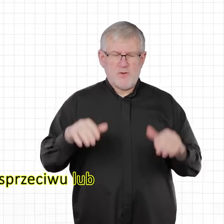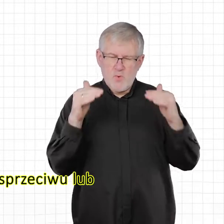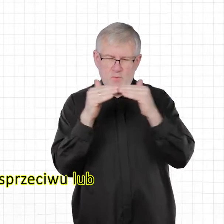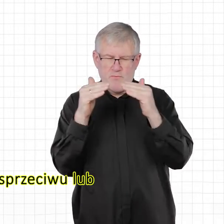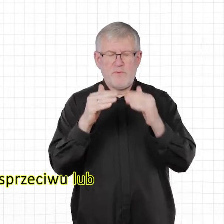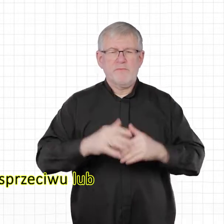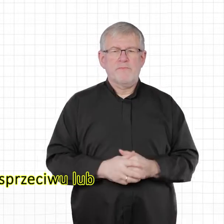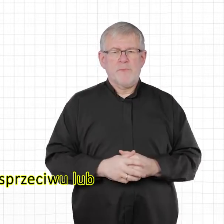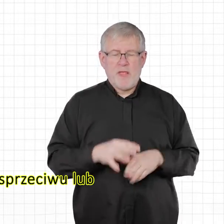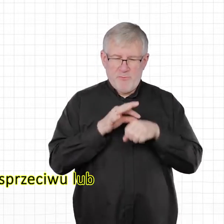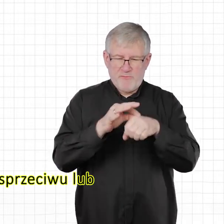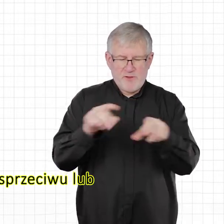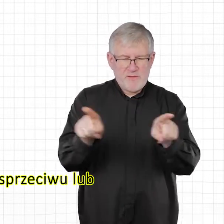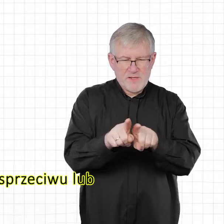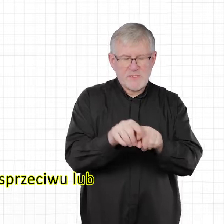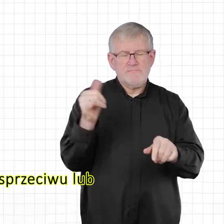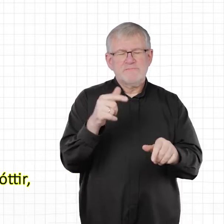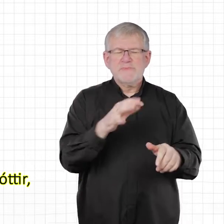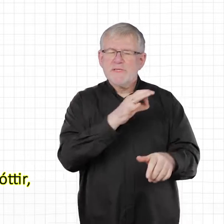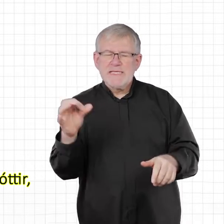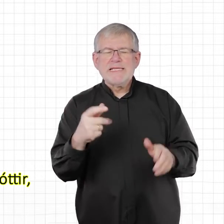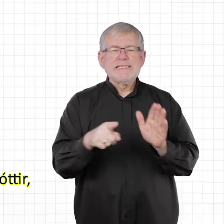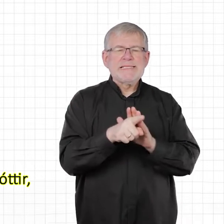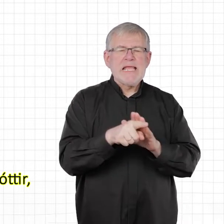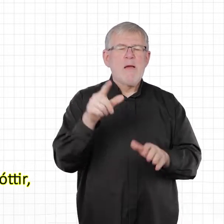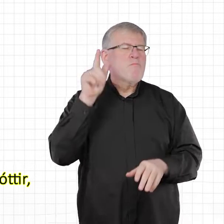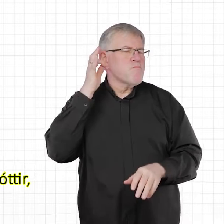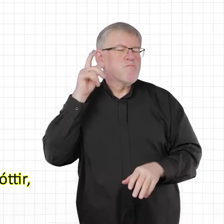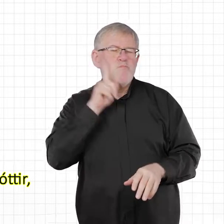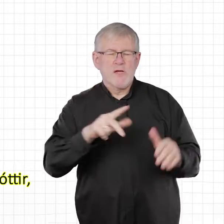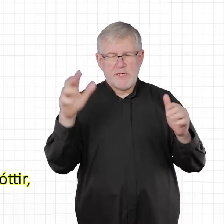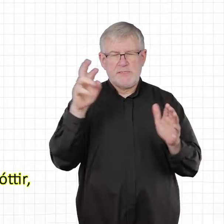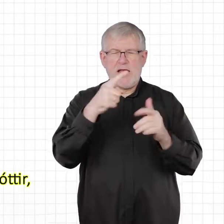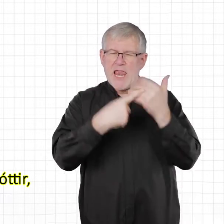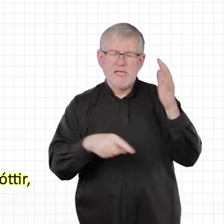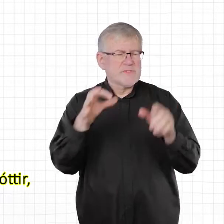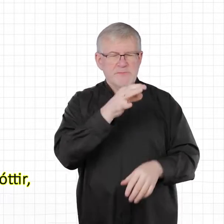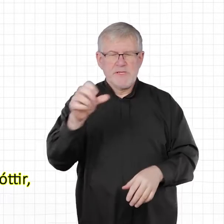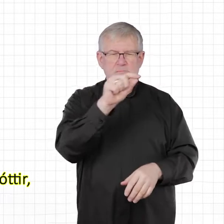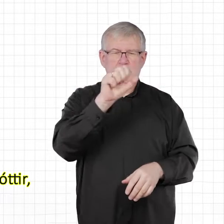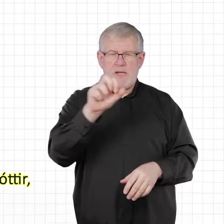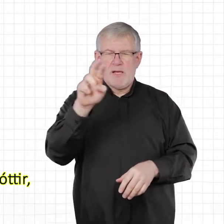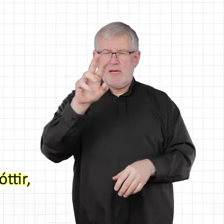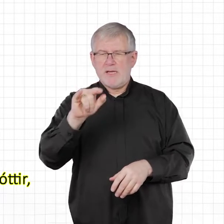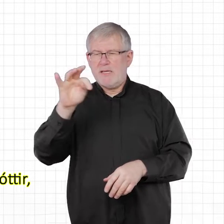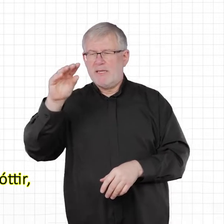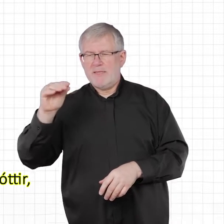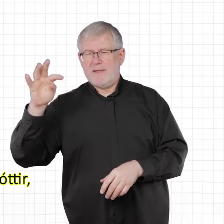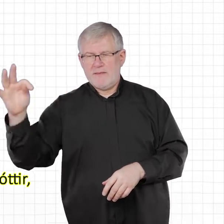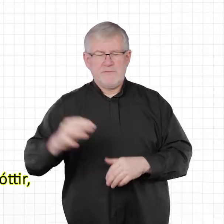experience a backlash. And just to take us right up to date, last week, our Prime Minister,